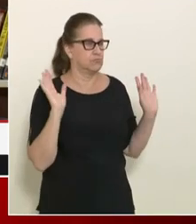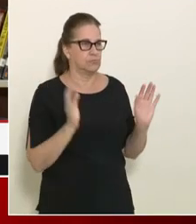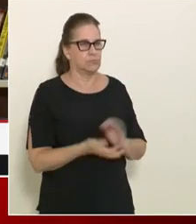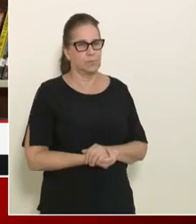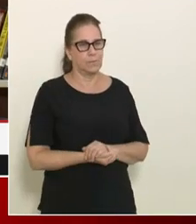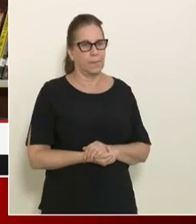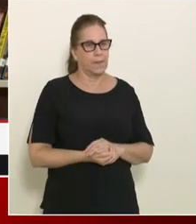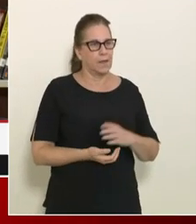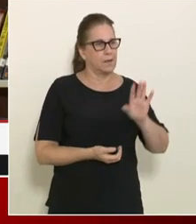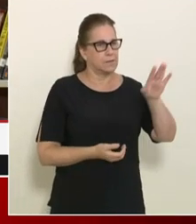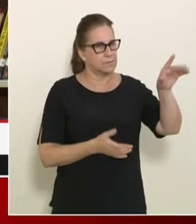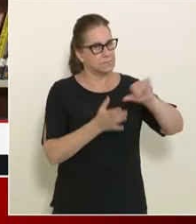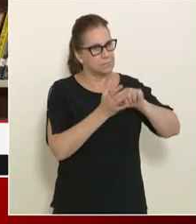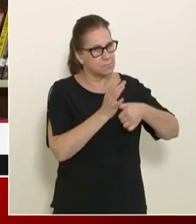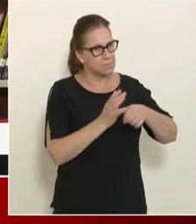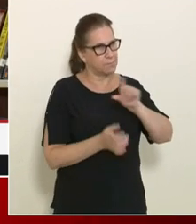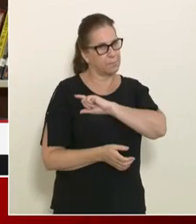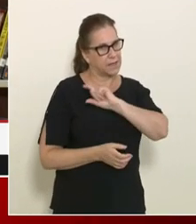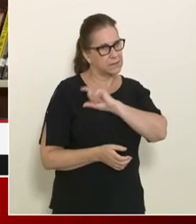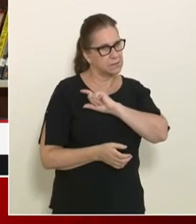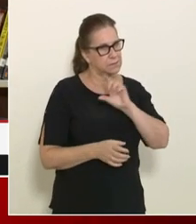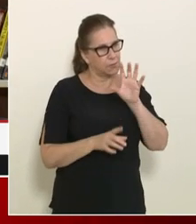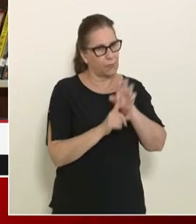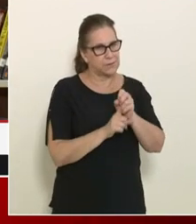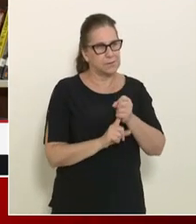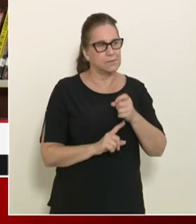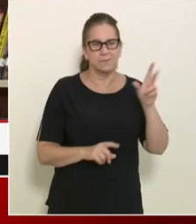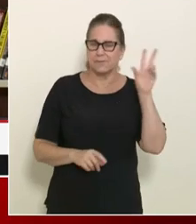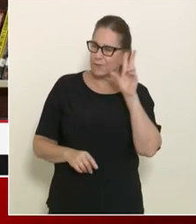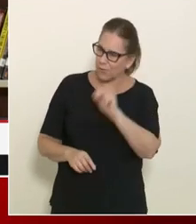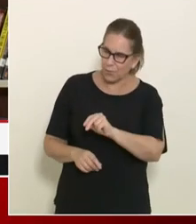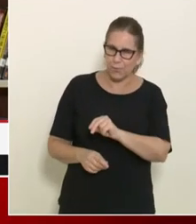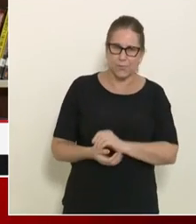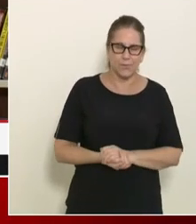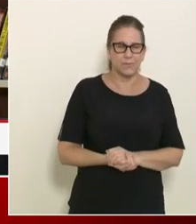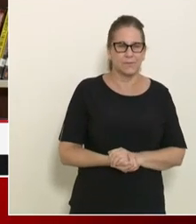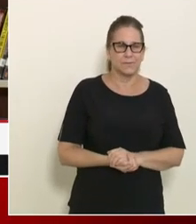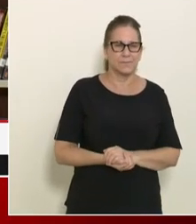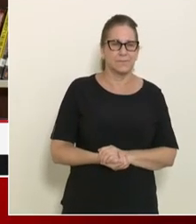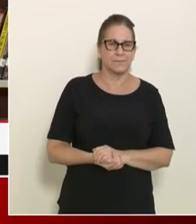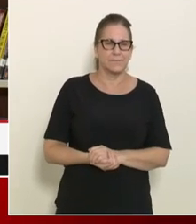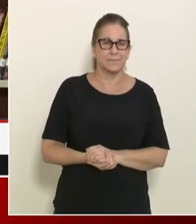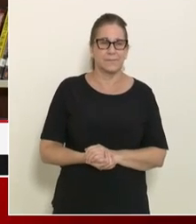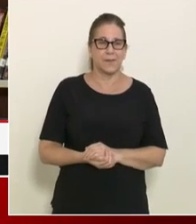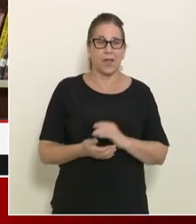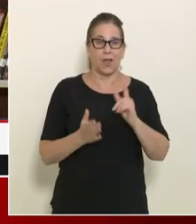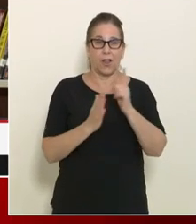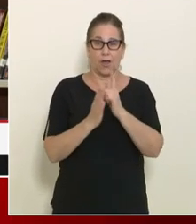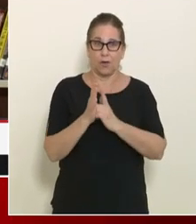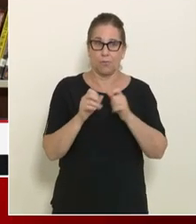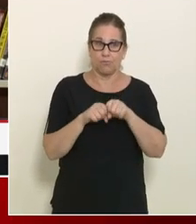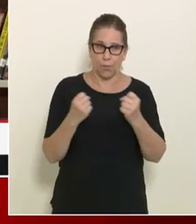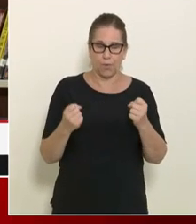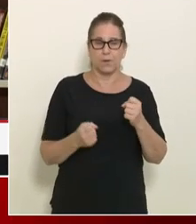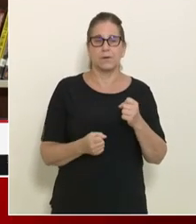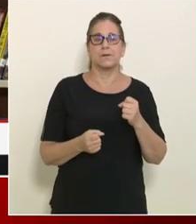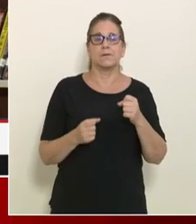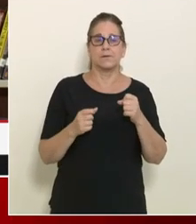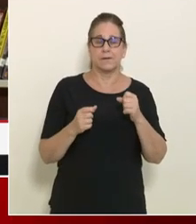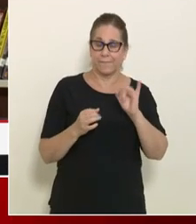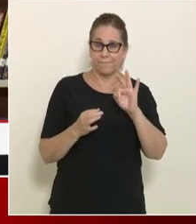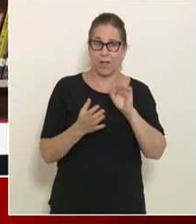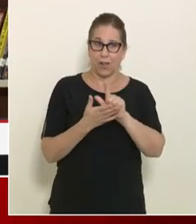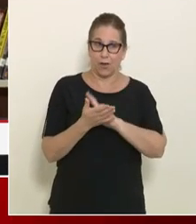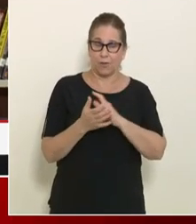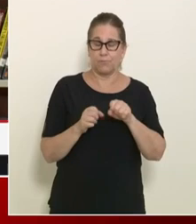this thing continues? There should be enforcement anytime the law is broken, and we would encourage